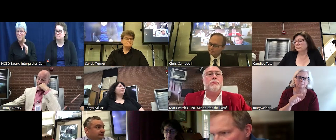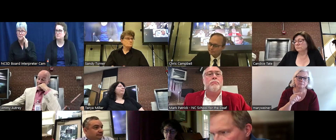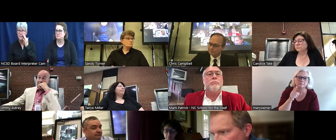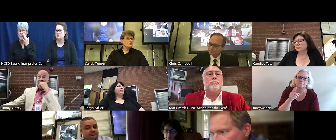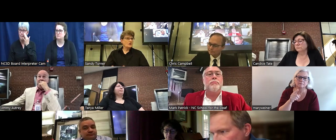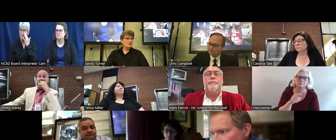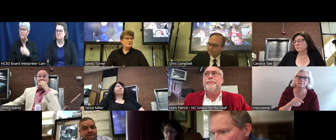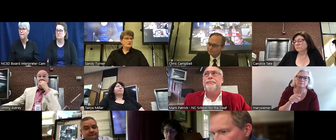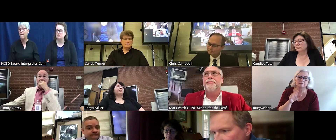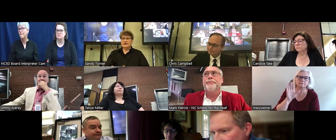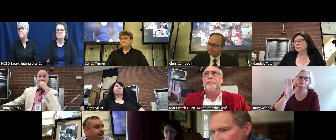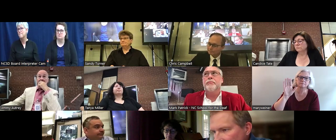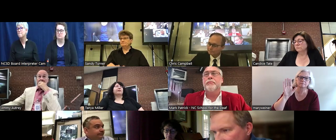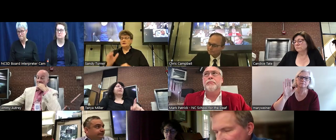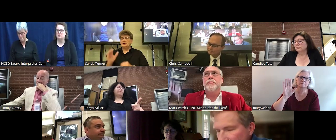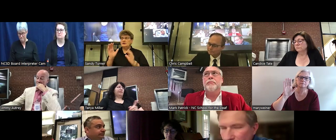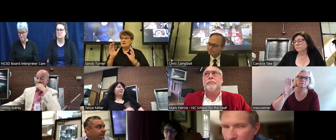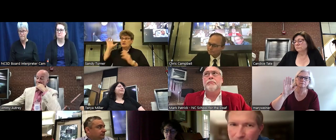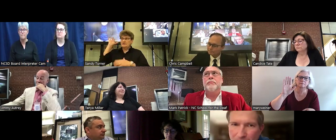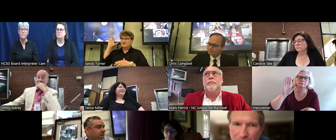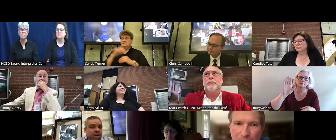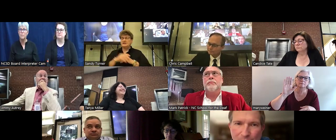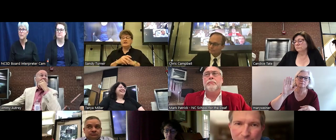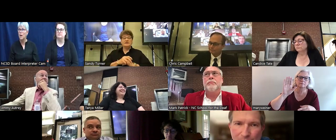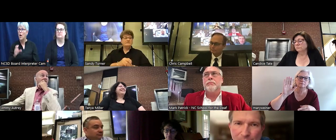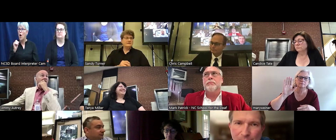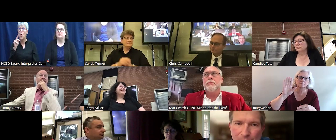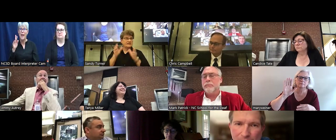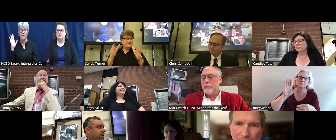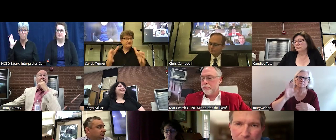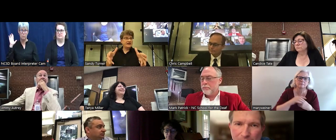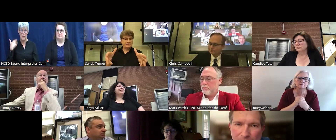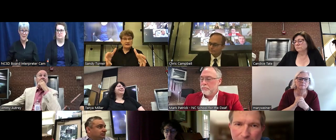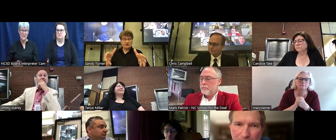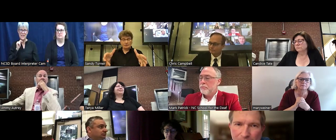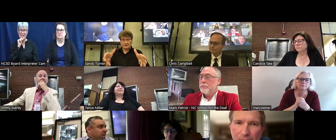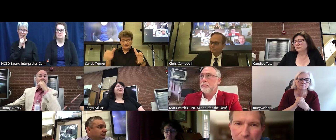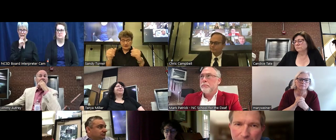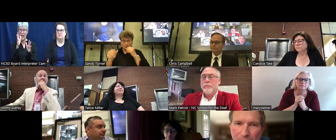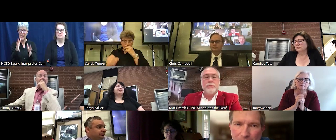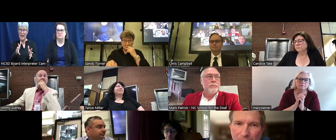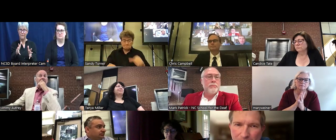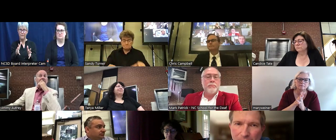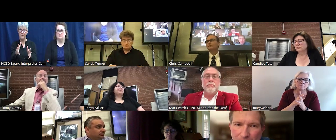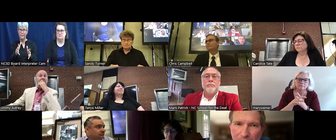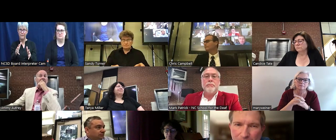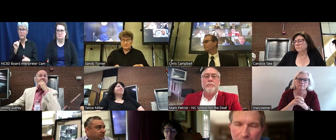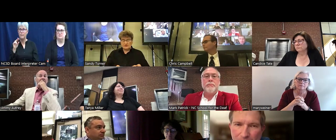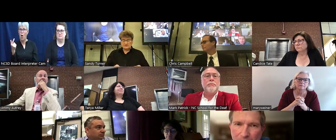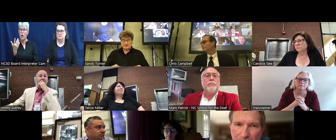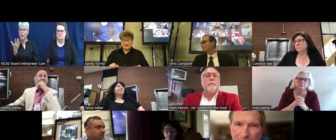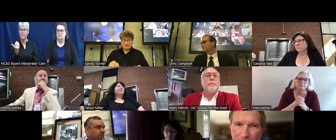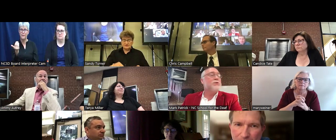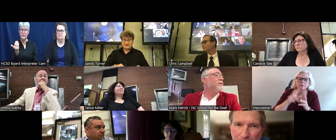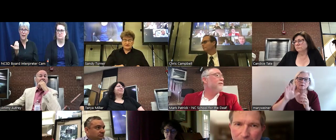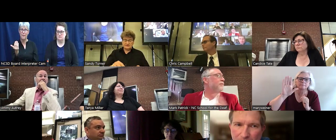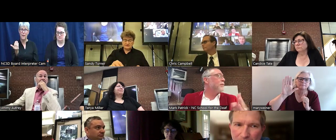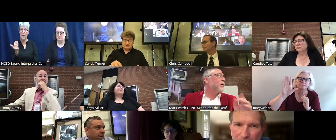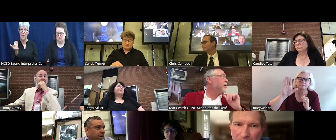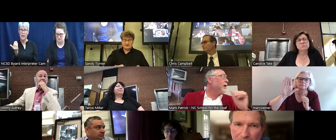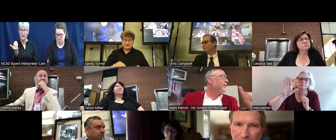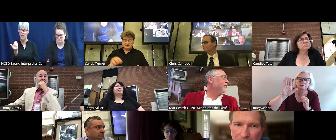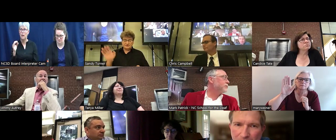meet. Okay. This is Sandy. Let's leave that date on the table. It's like Chris said,